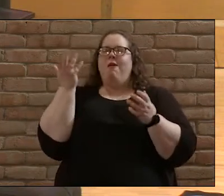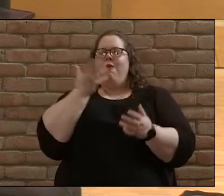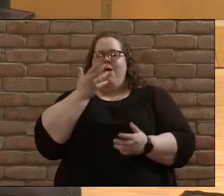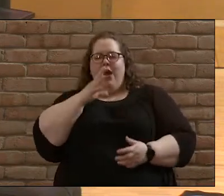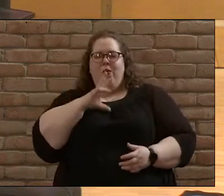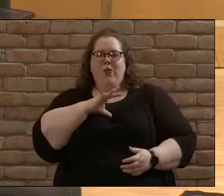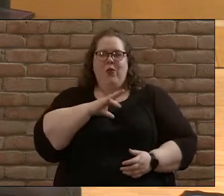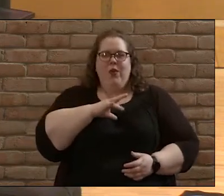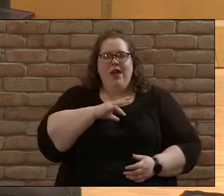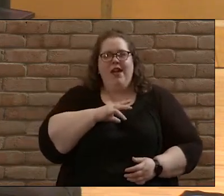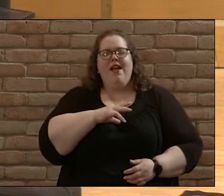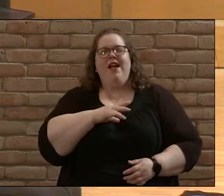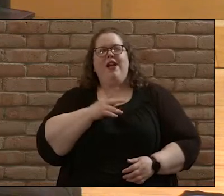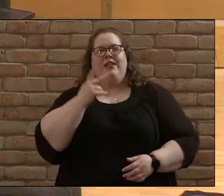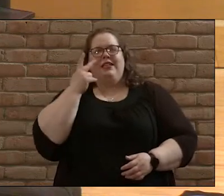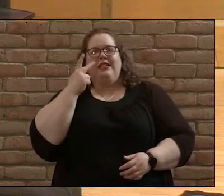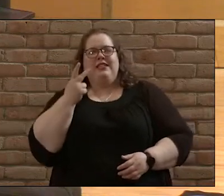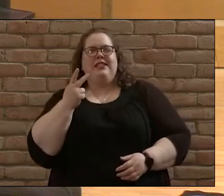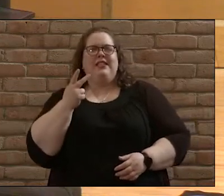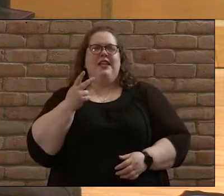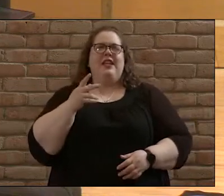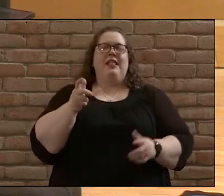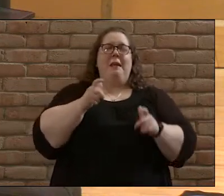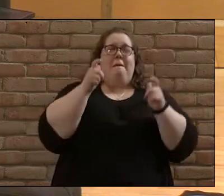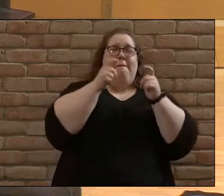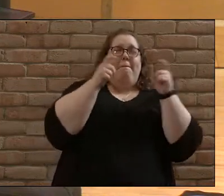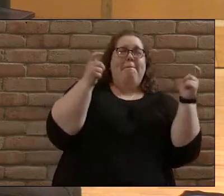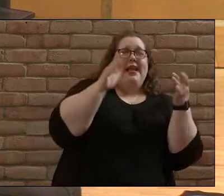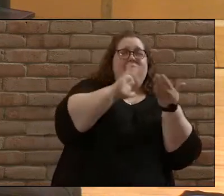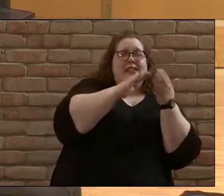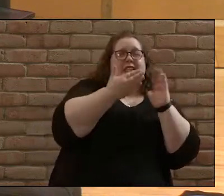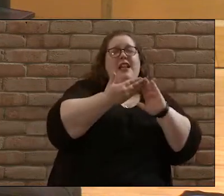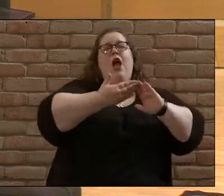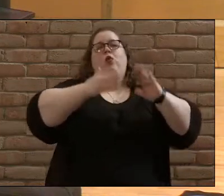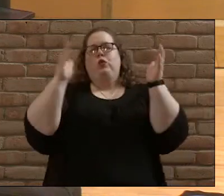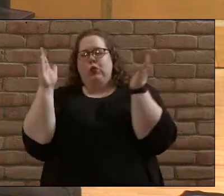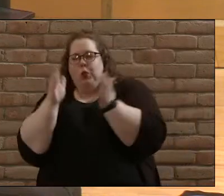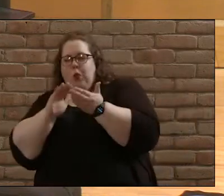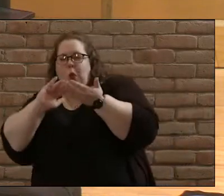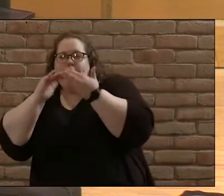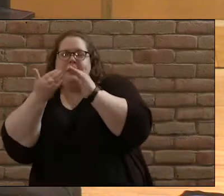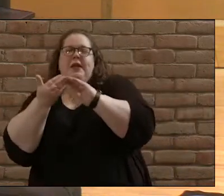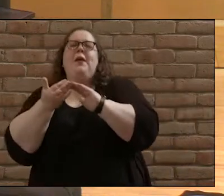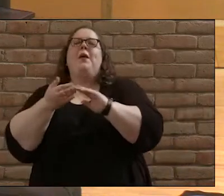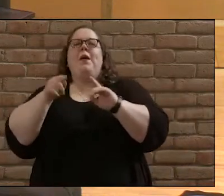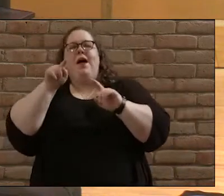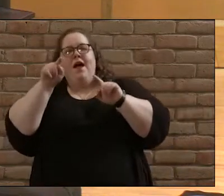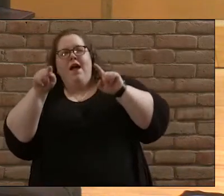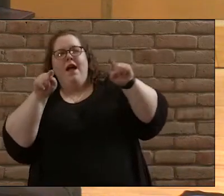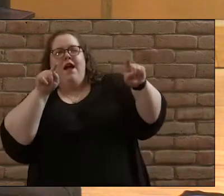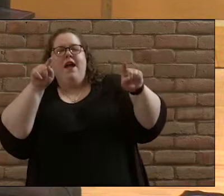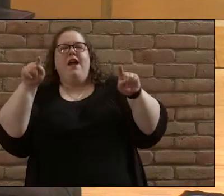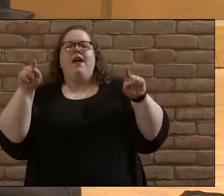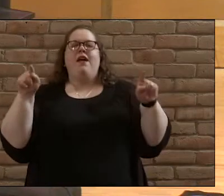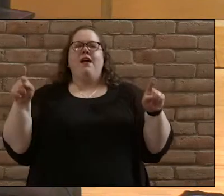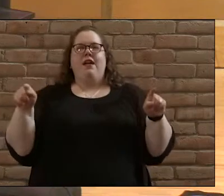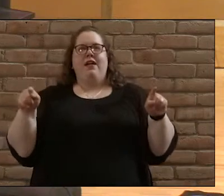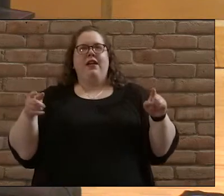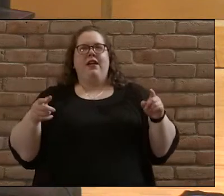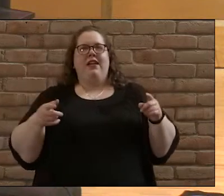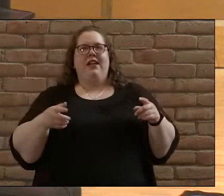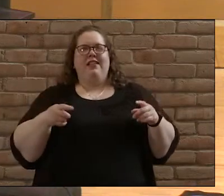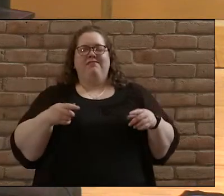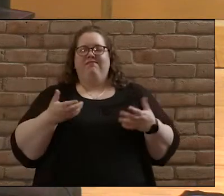have all of these tiny towns, big and small, all the way across this great nation, and how each and every one of